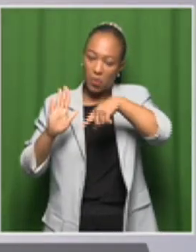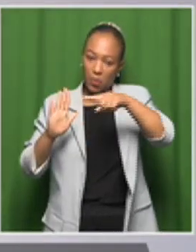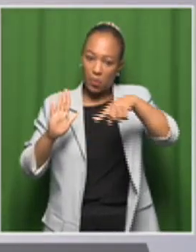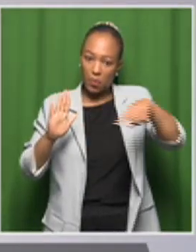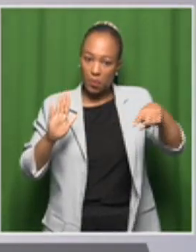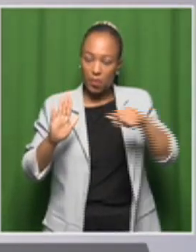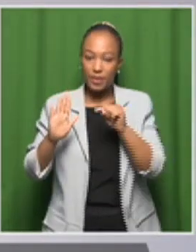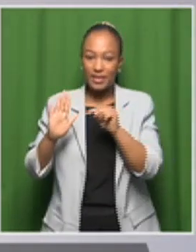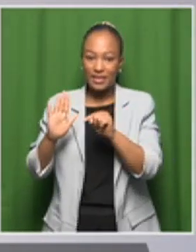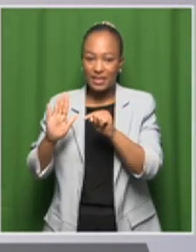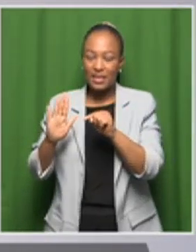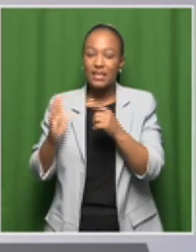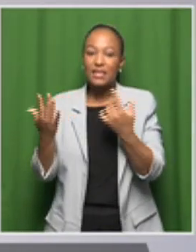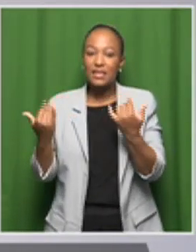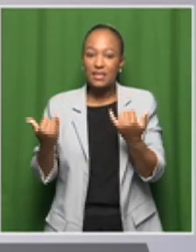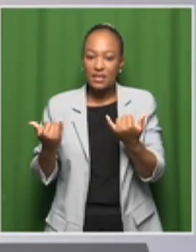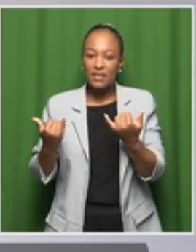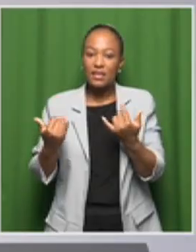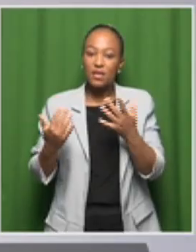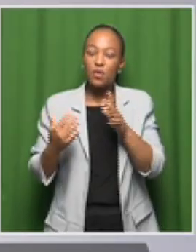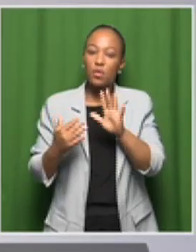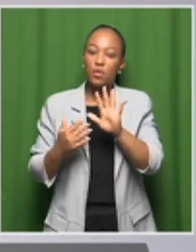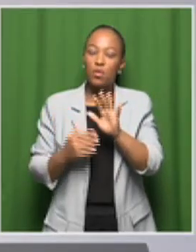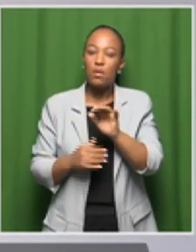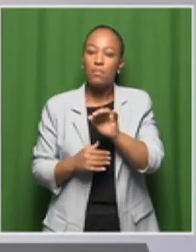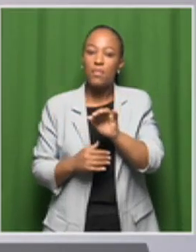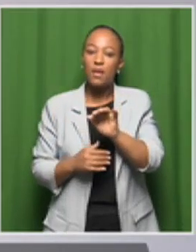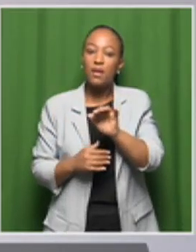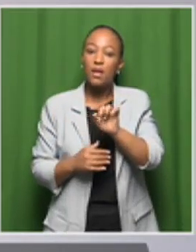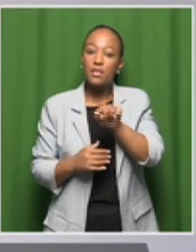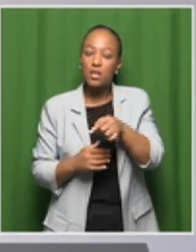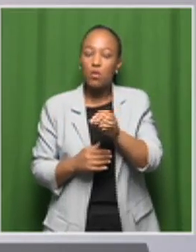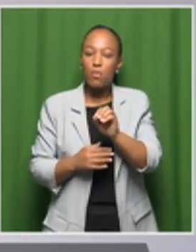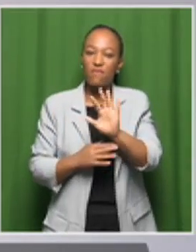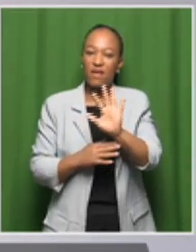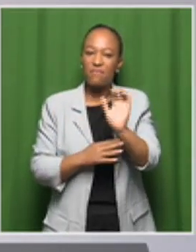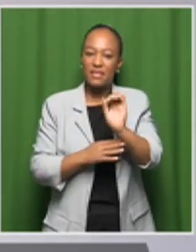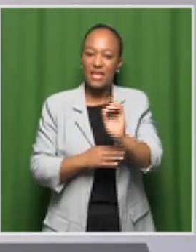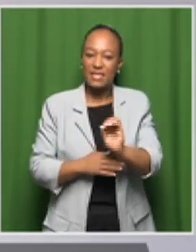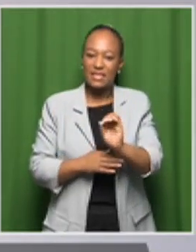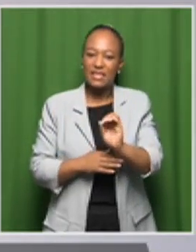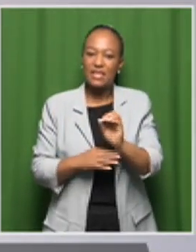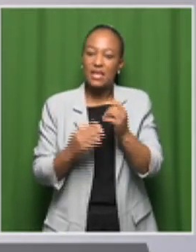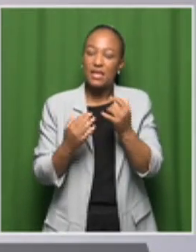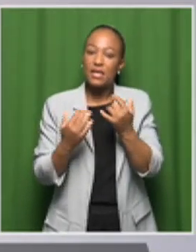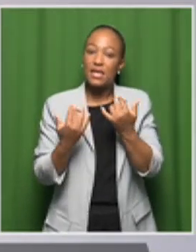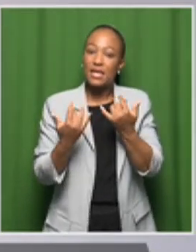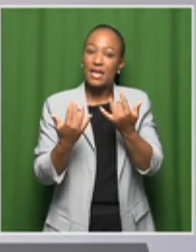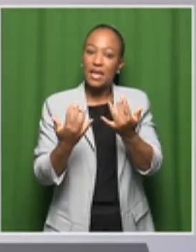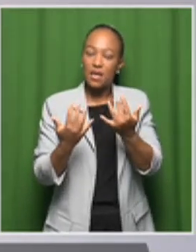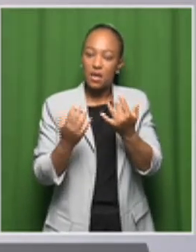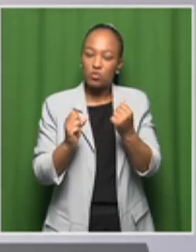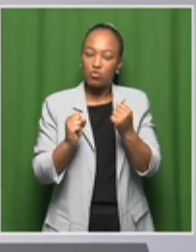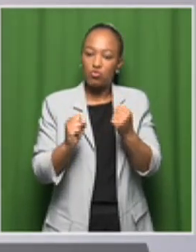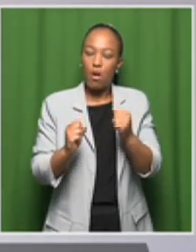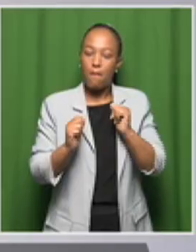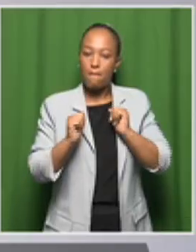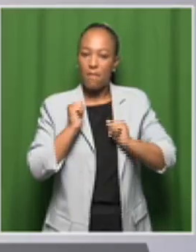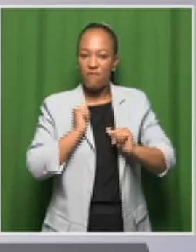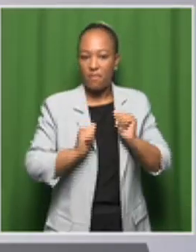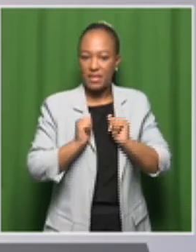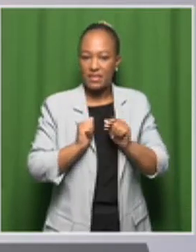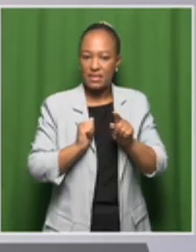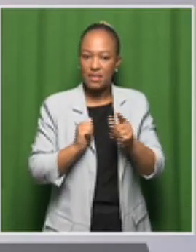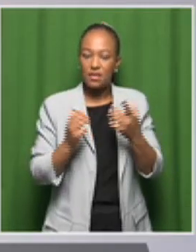the overall index finished just under 0.5% within the green, with strong performance coming from your mining sector. We